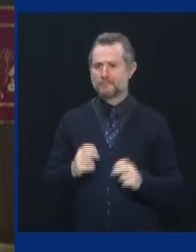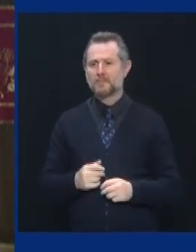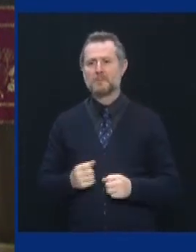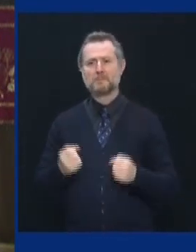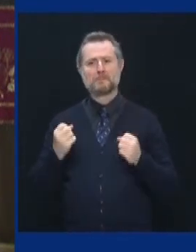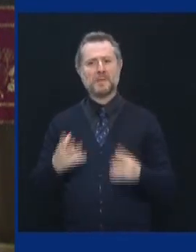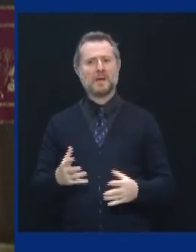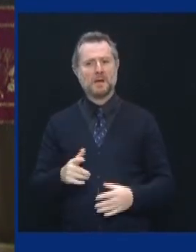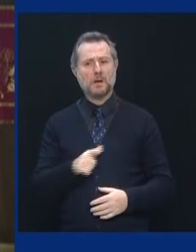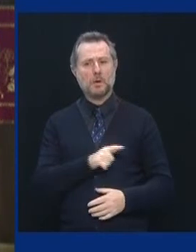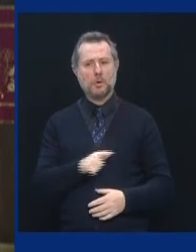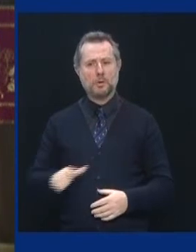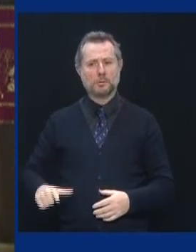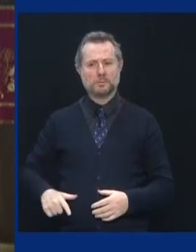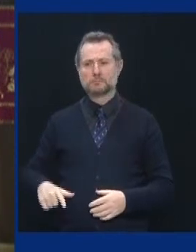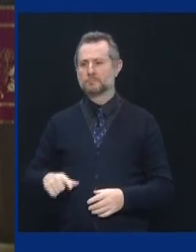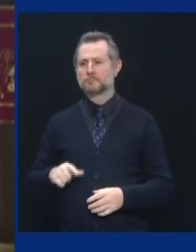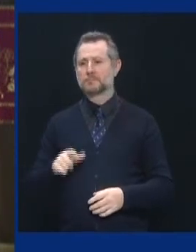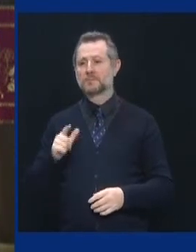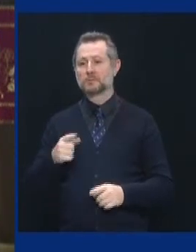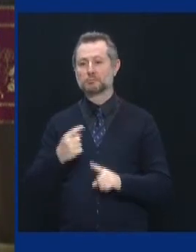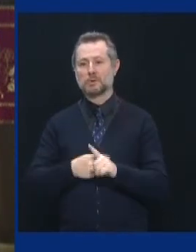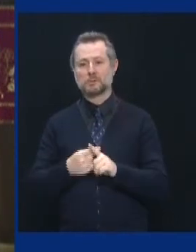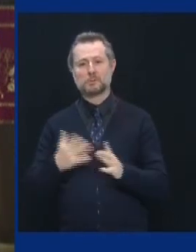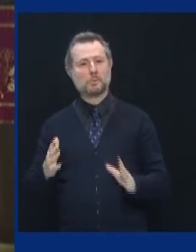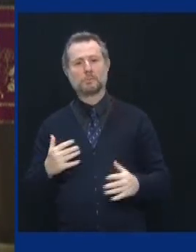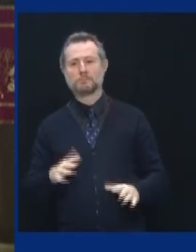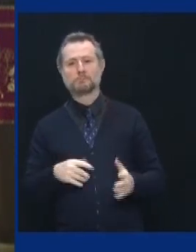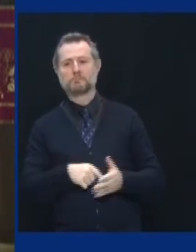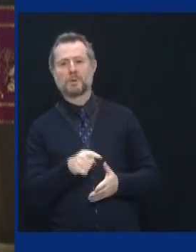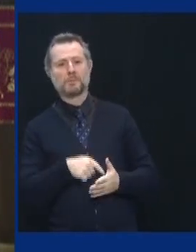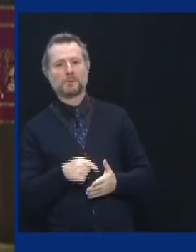who have not received rent from their tenants, in some cases 18